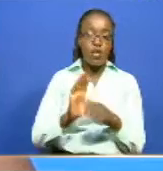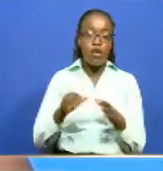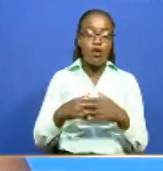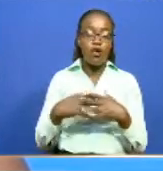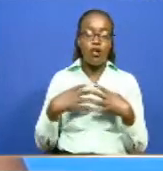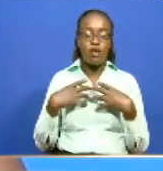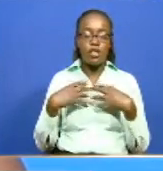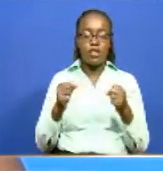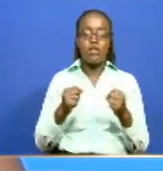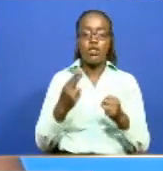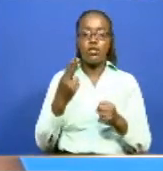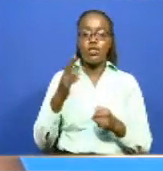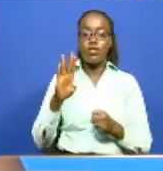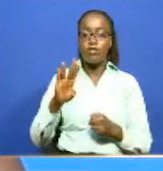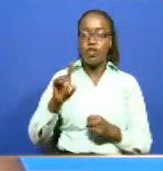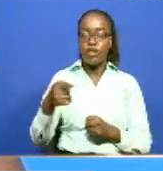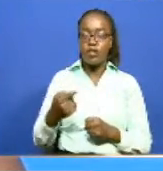at